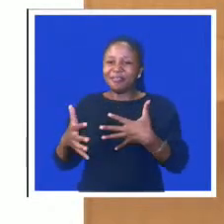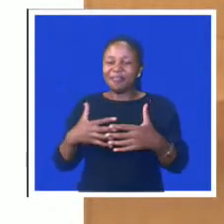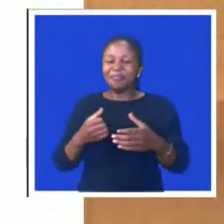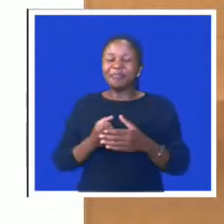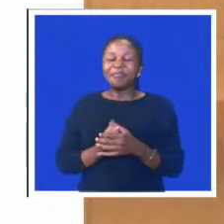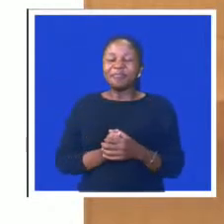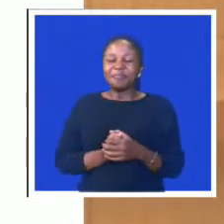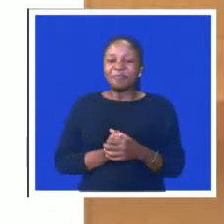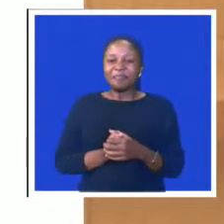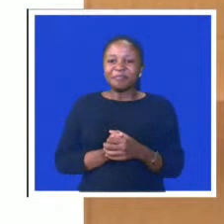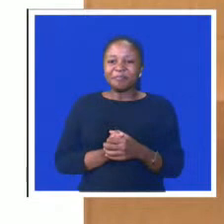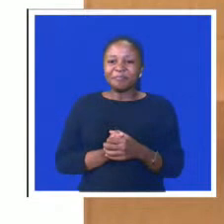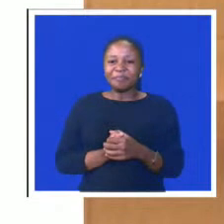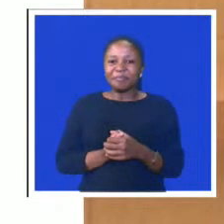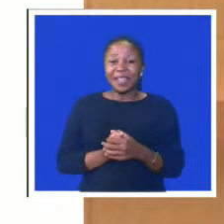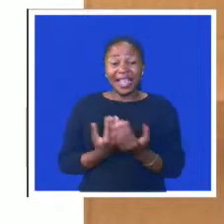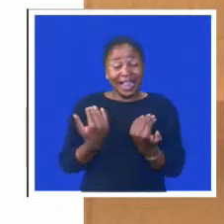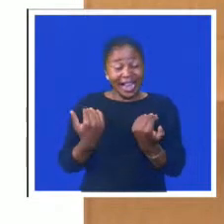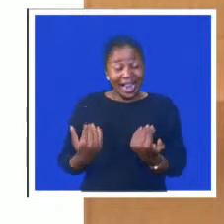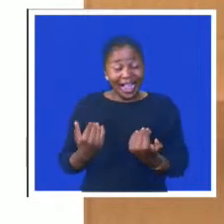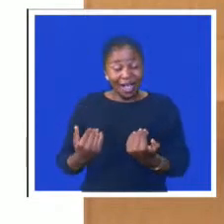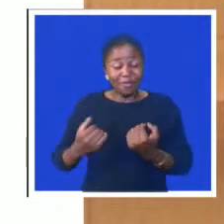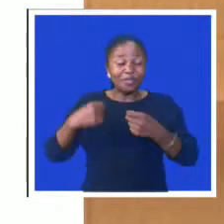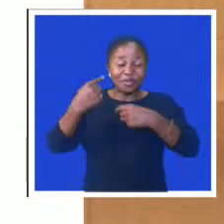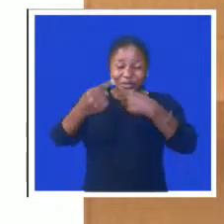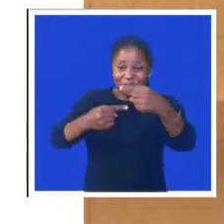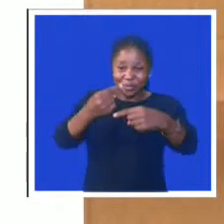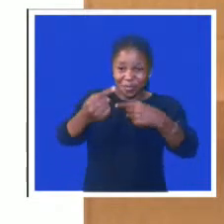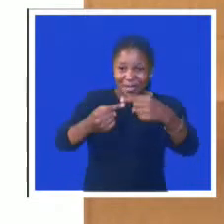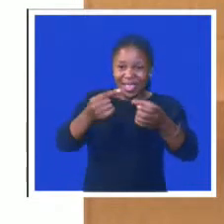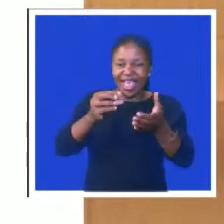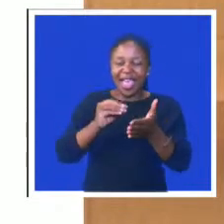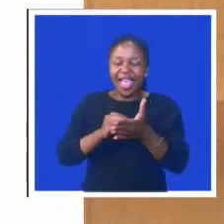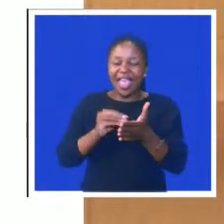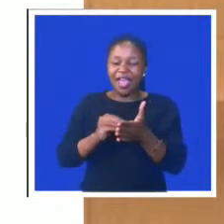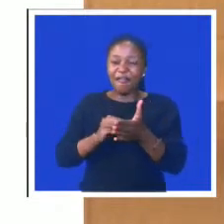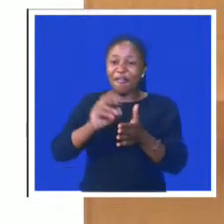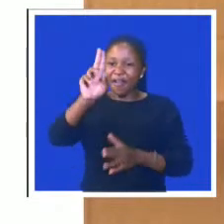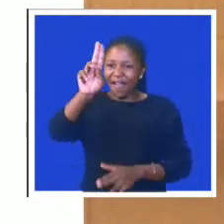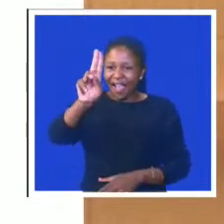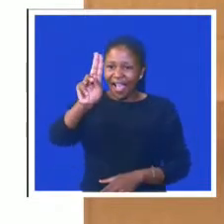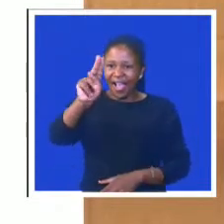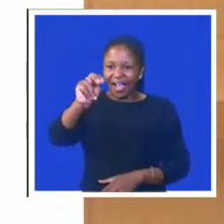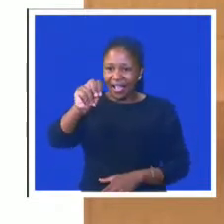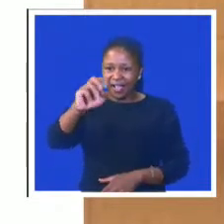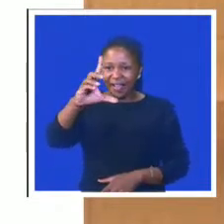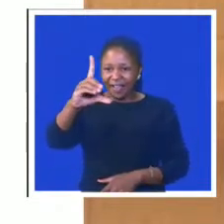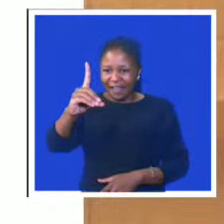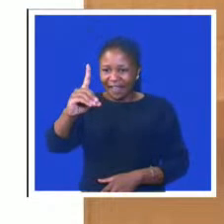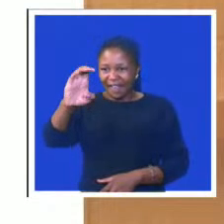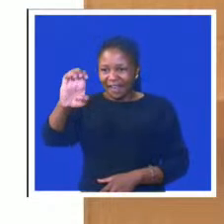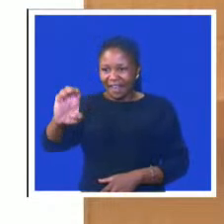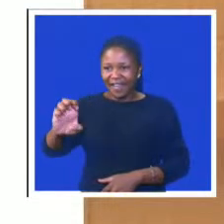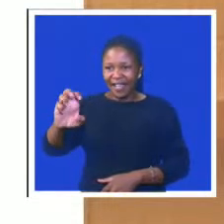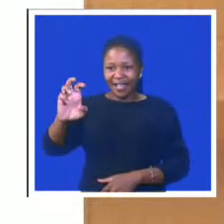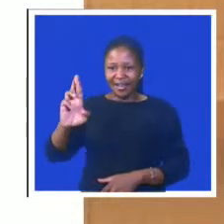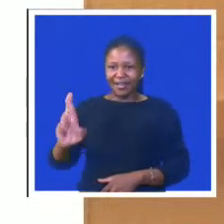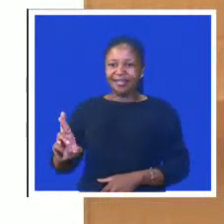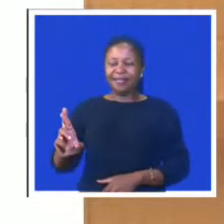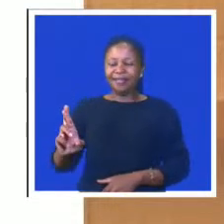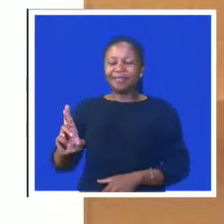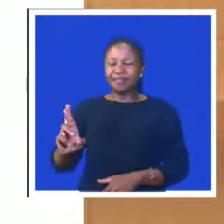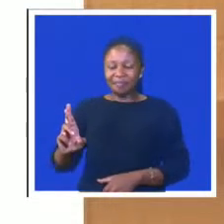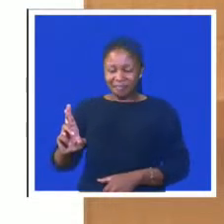All right, let us move on to the next preposition, which is under. The preposition